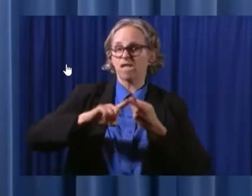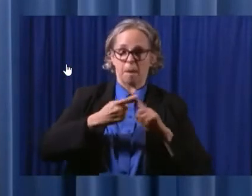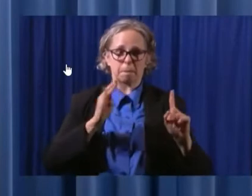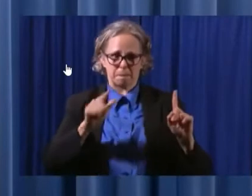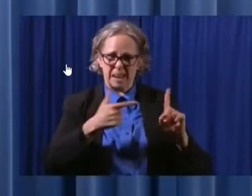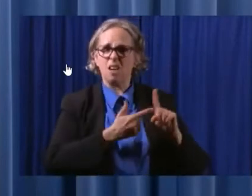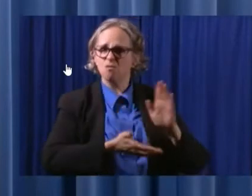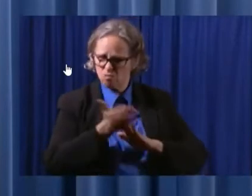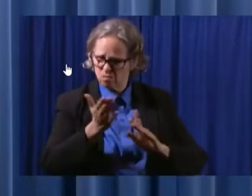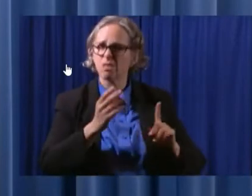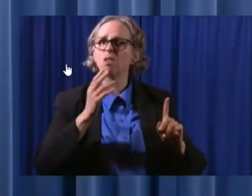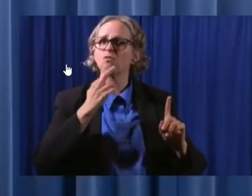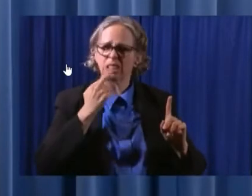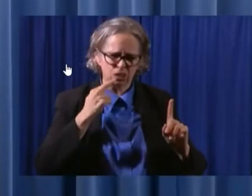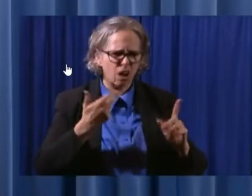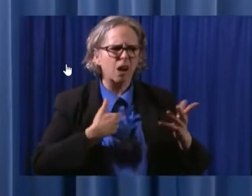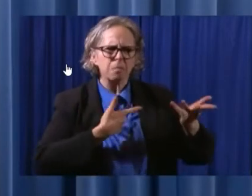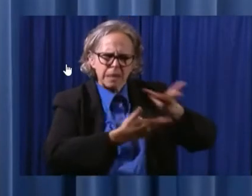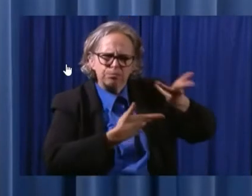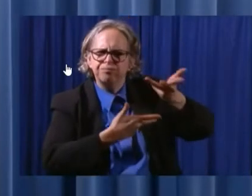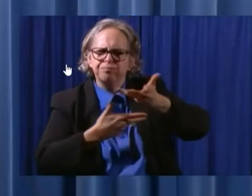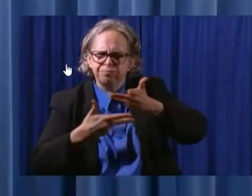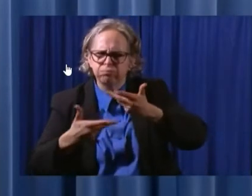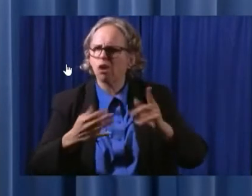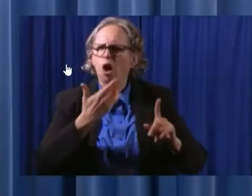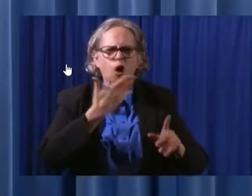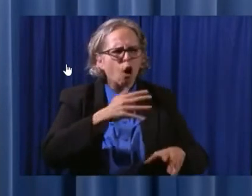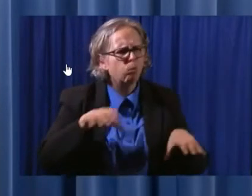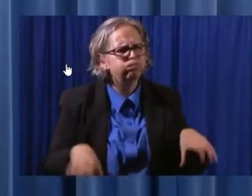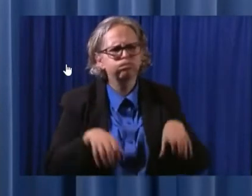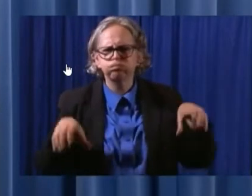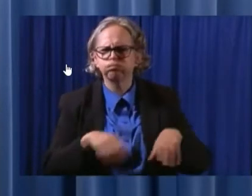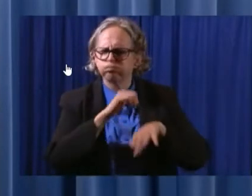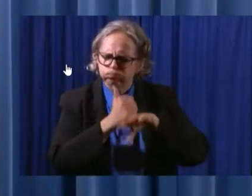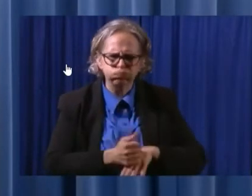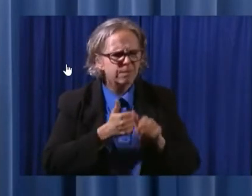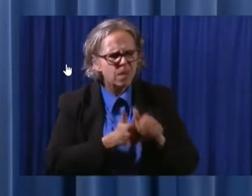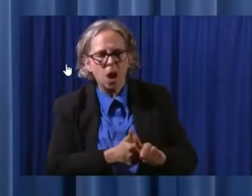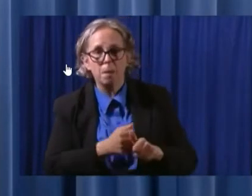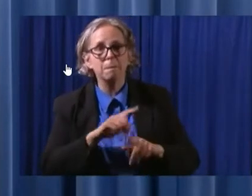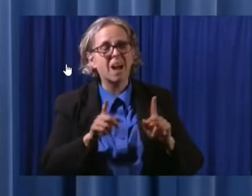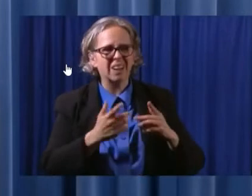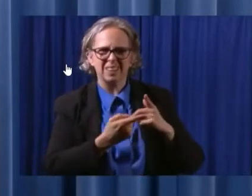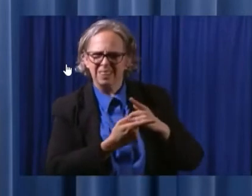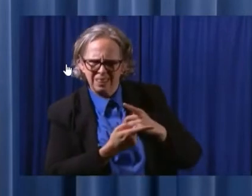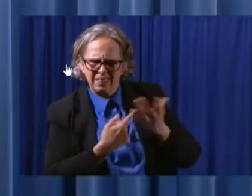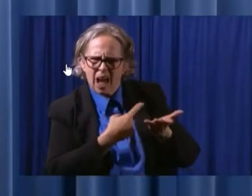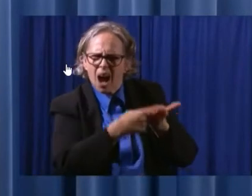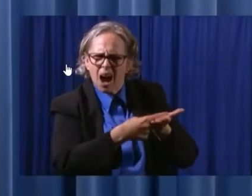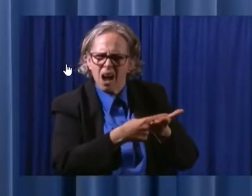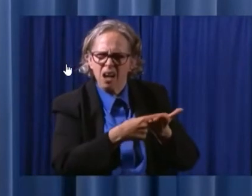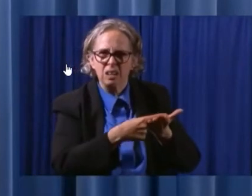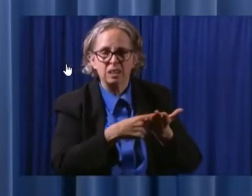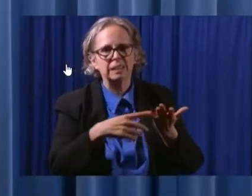They run a very, very good operation there, but trouble can occur at any place.